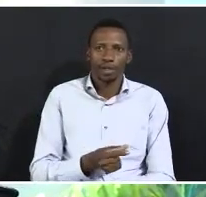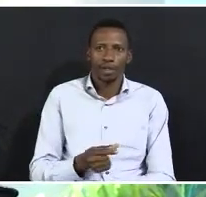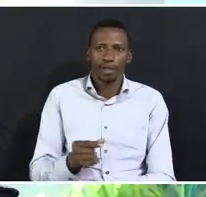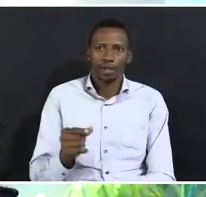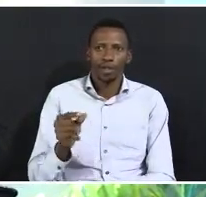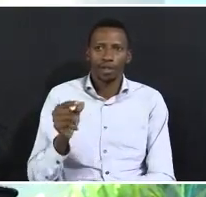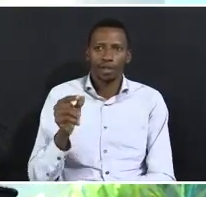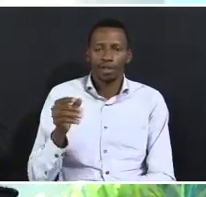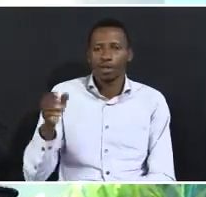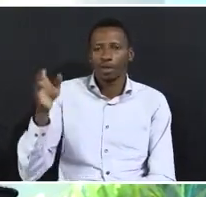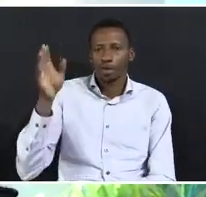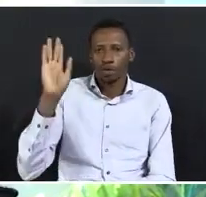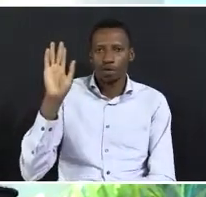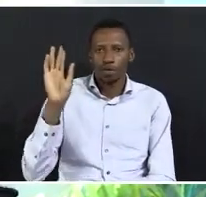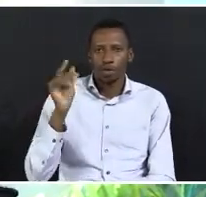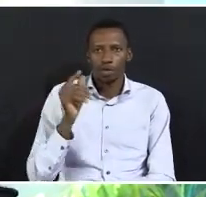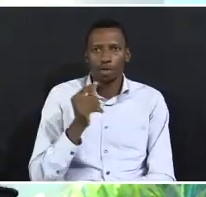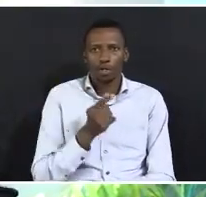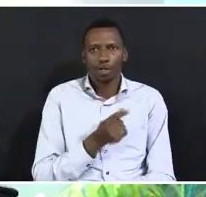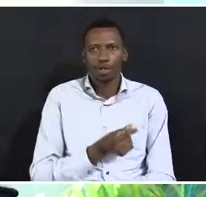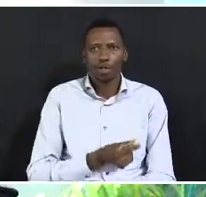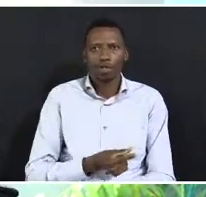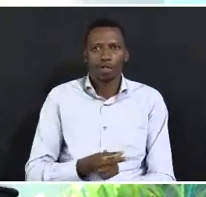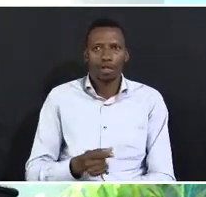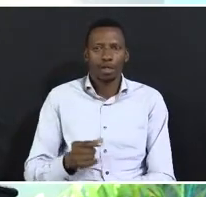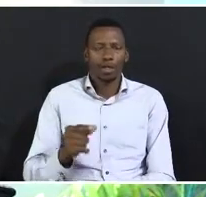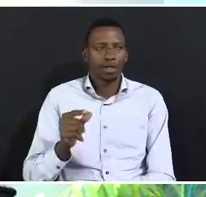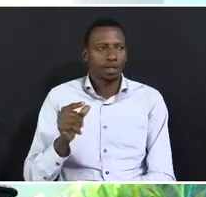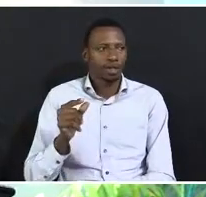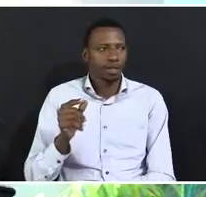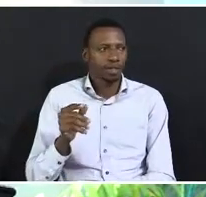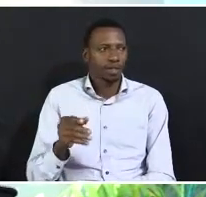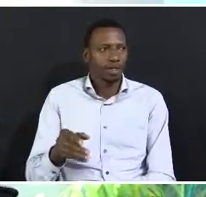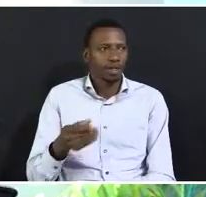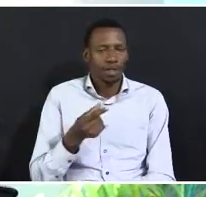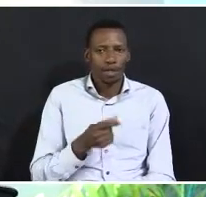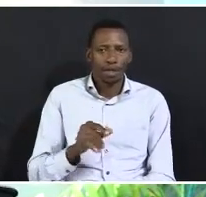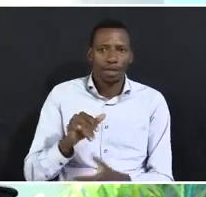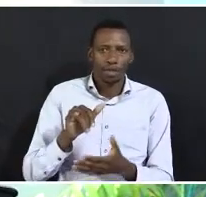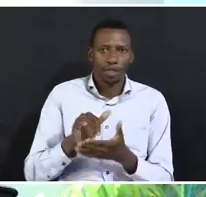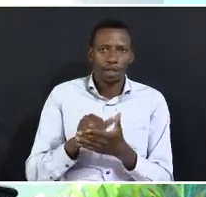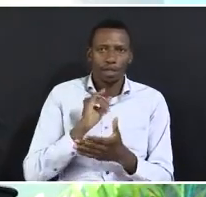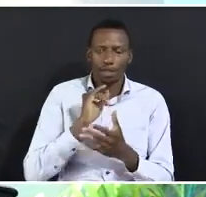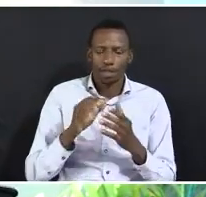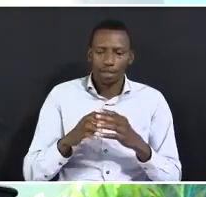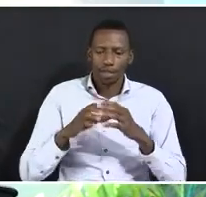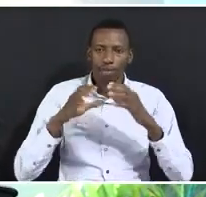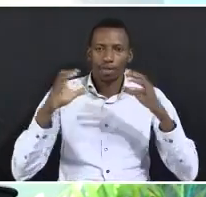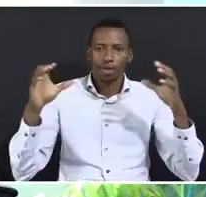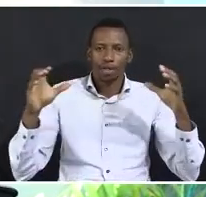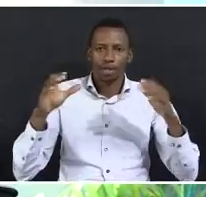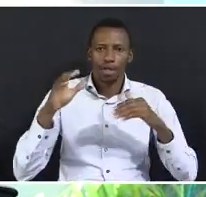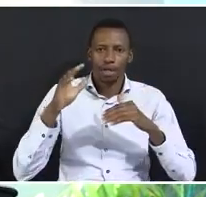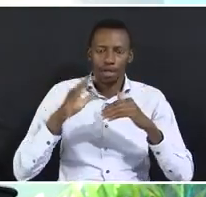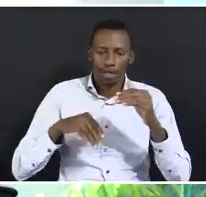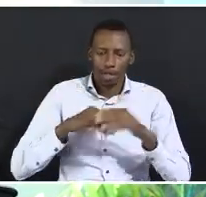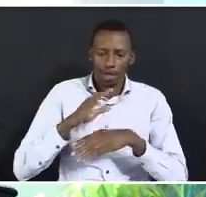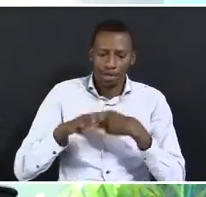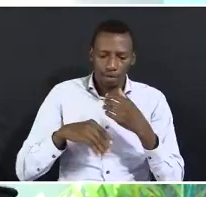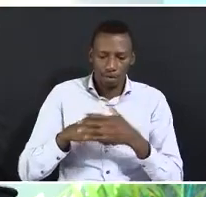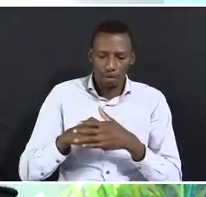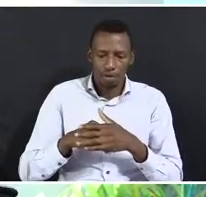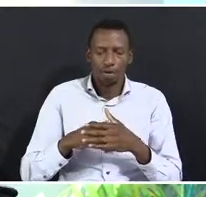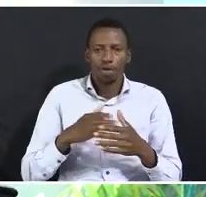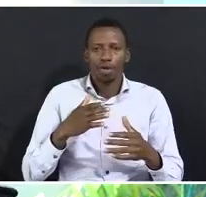grace, grace, ghost, grace, grace that is greater